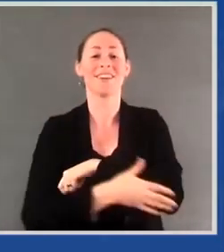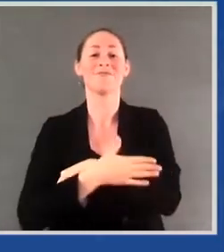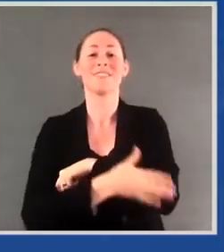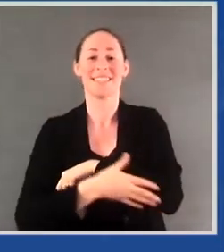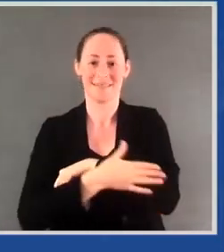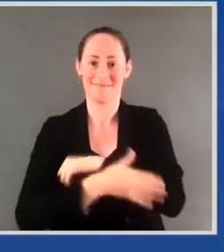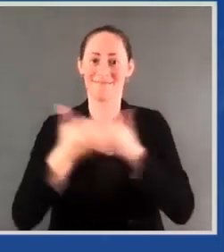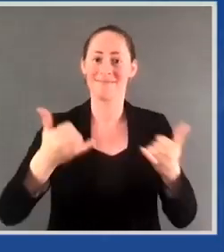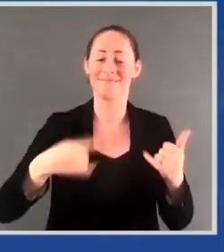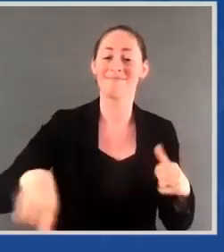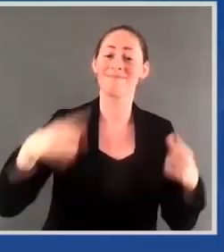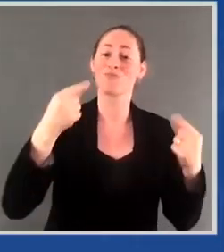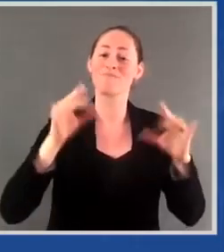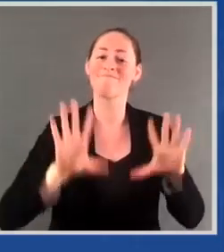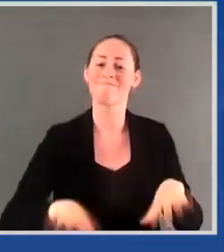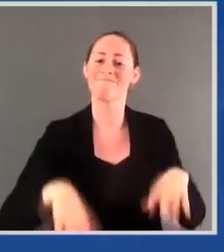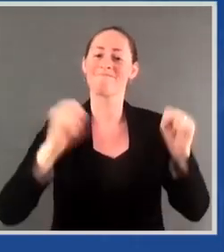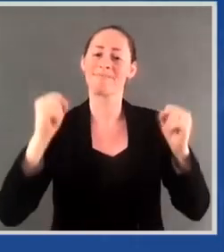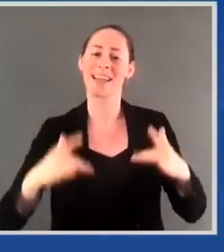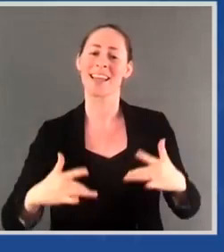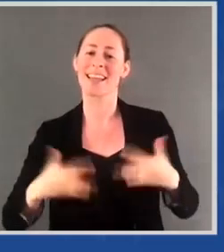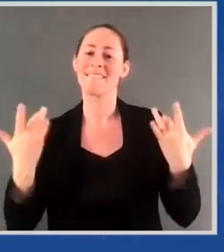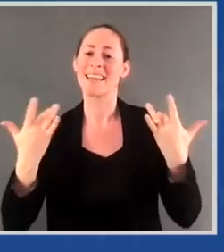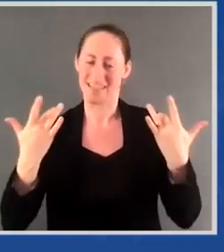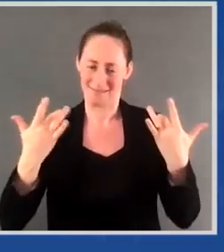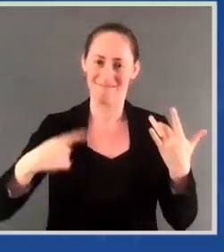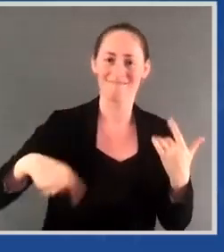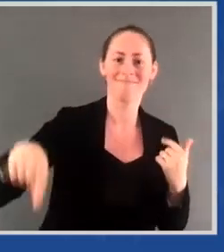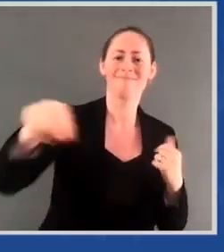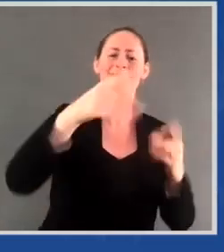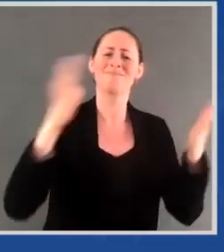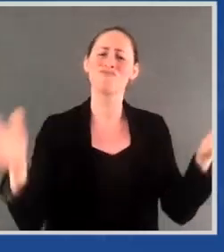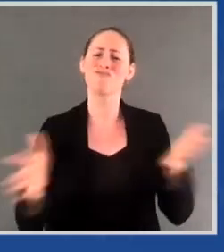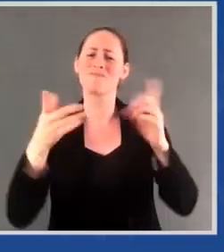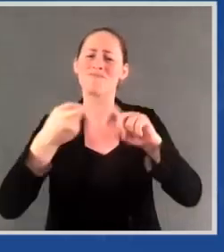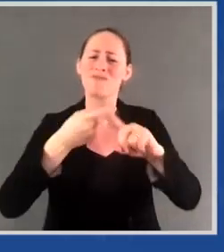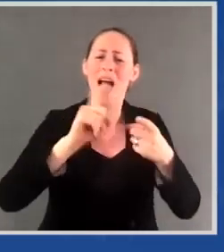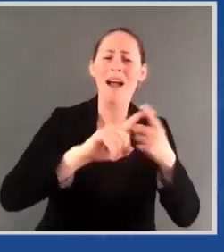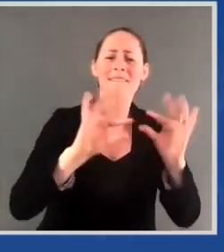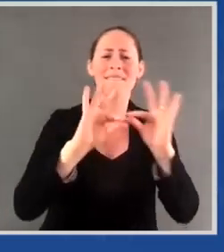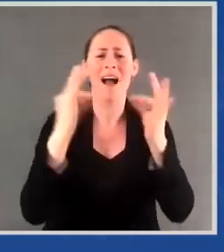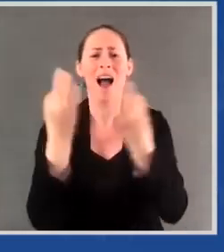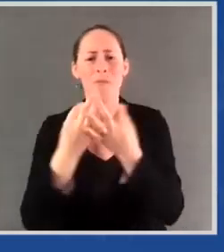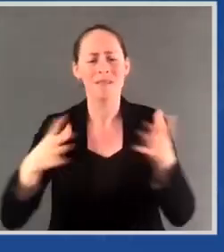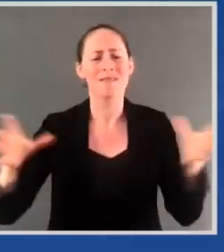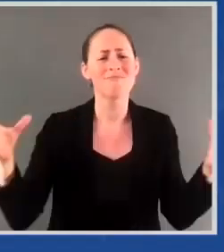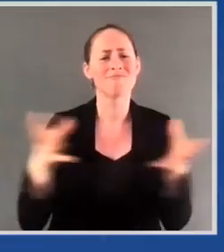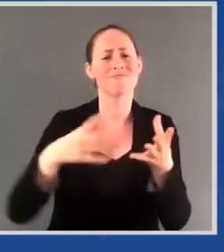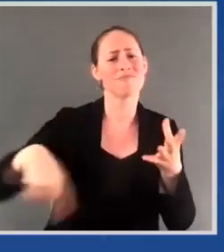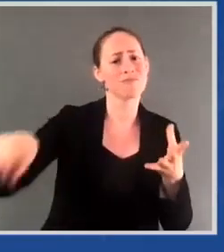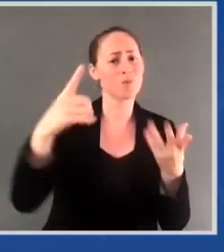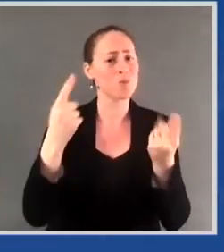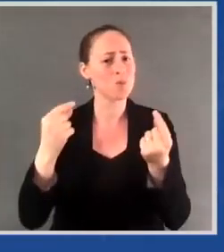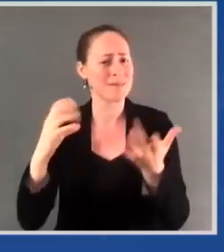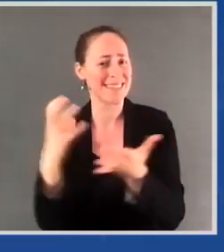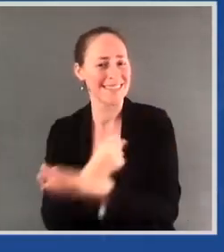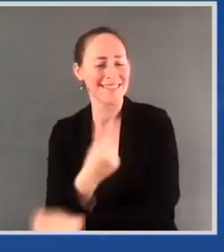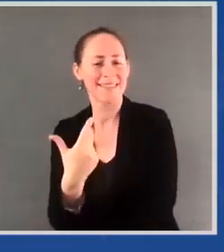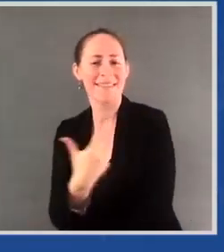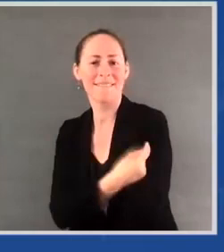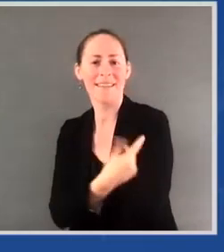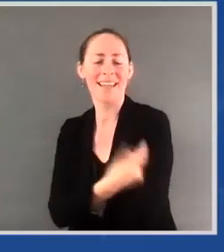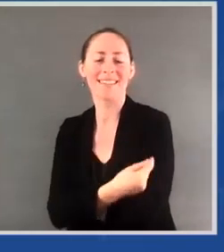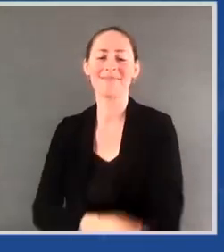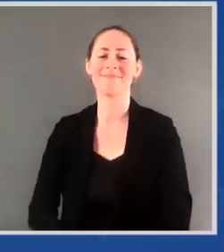events to encourage their families, friends, and neighbors to get vaccinated. The more we close the racial